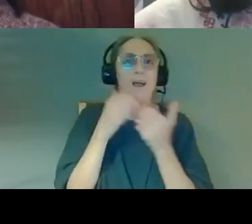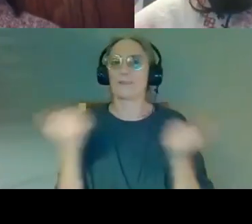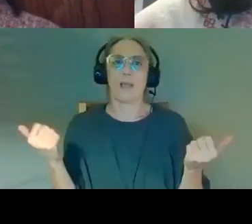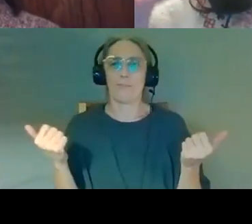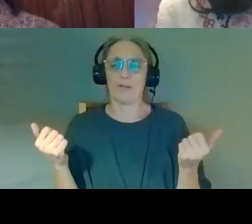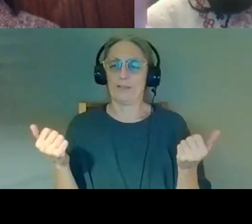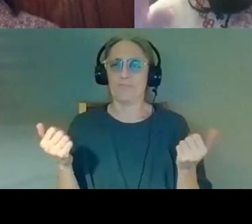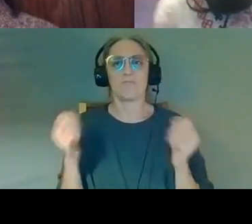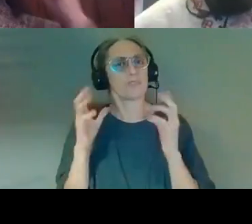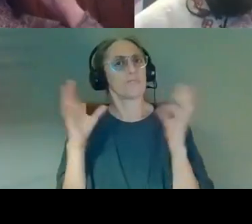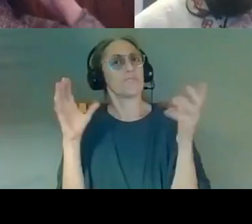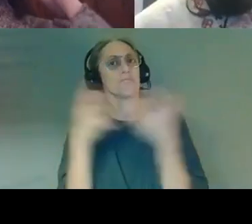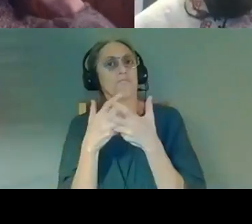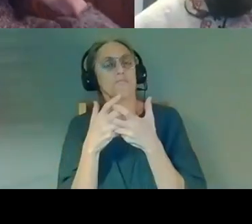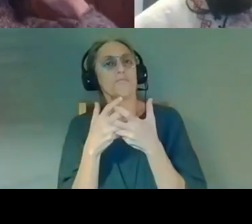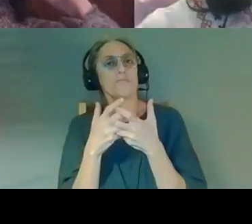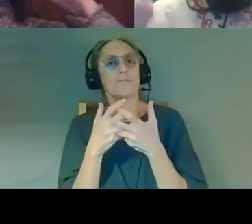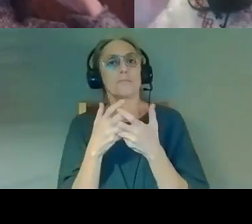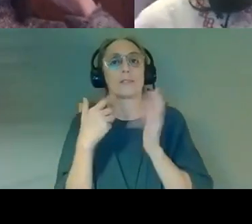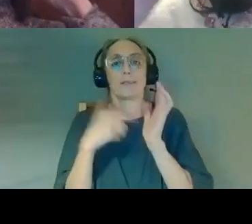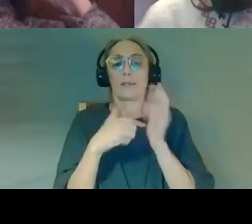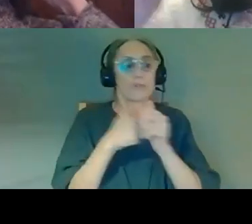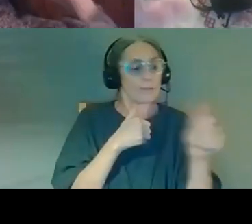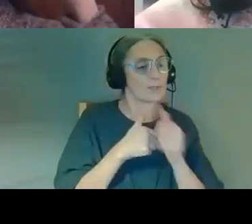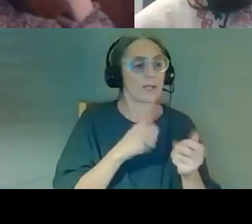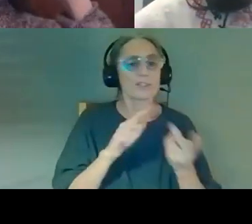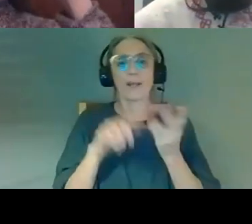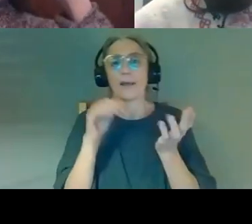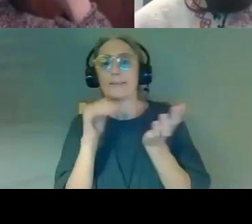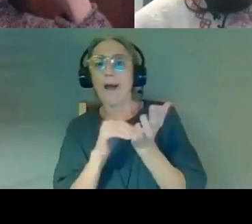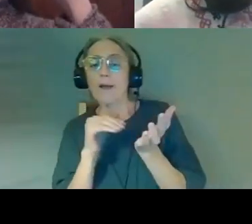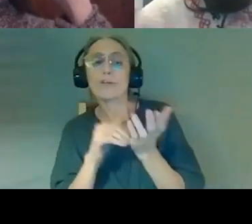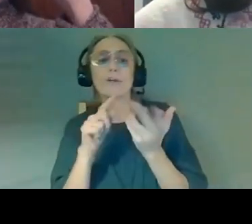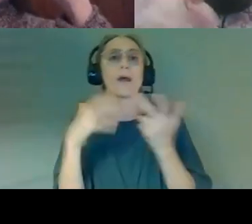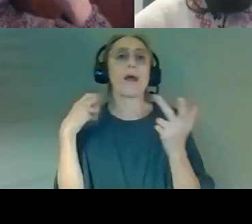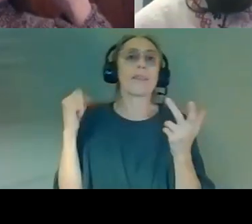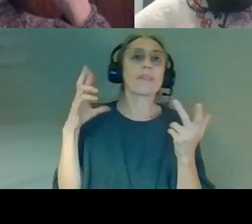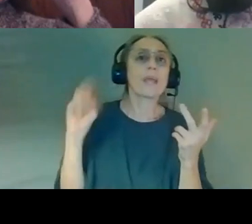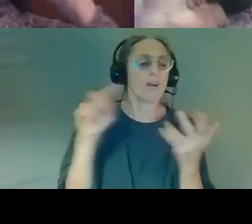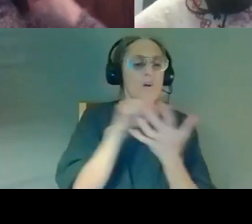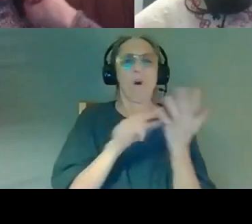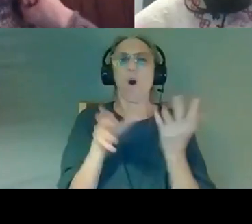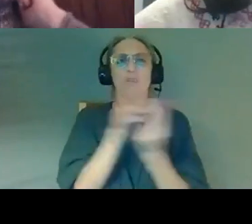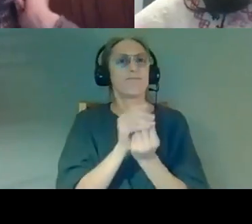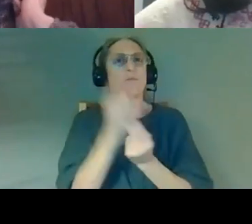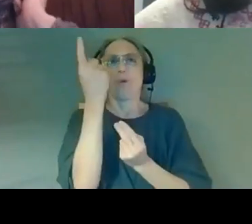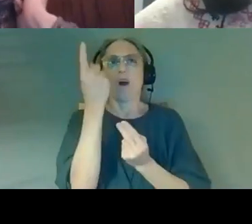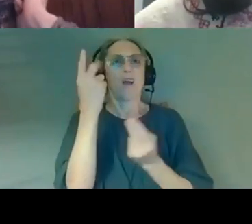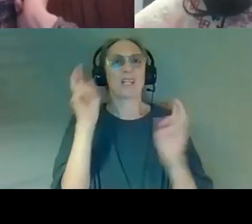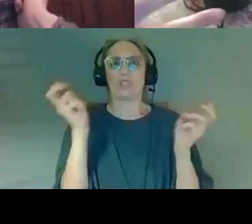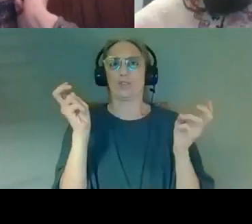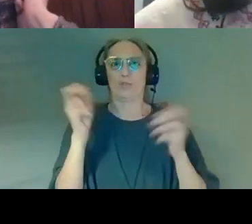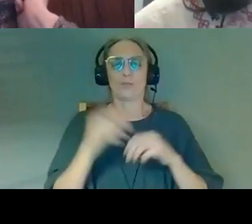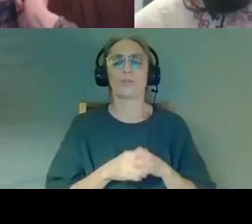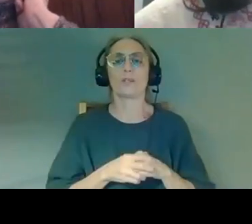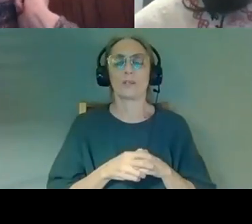transportation or going to the doctor or, you know, healthcare access, that's not a separate thing. So I think that we need to view our work that way too and